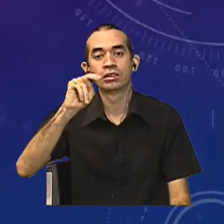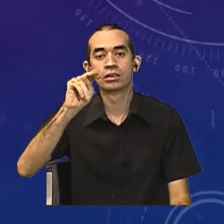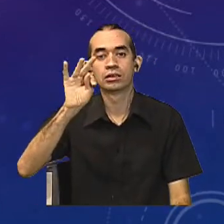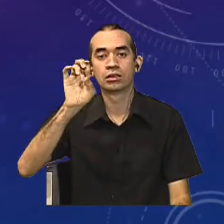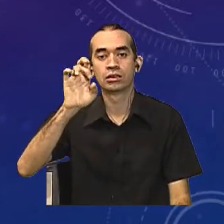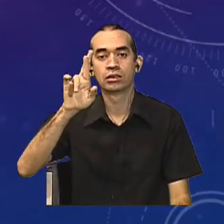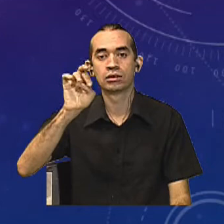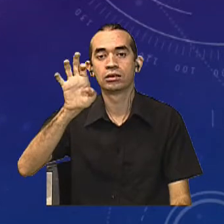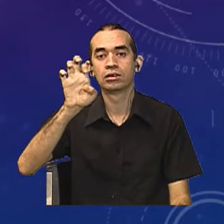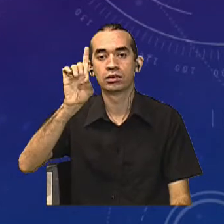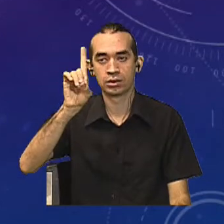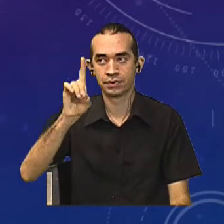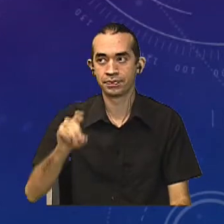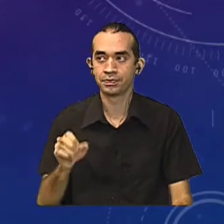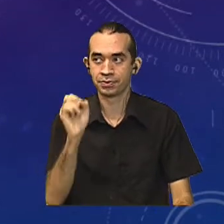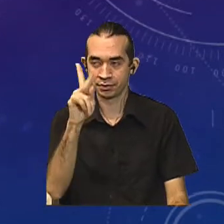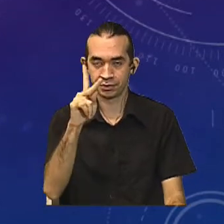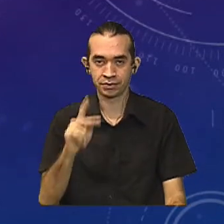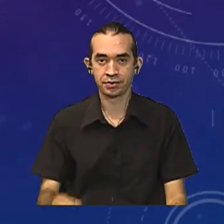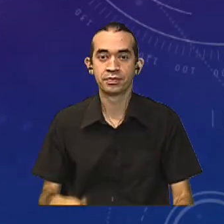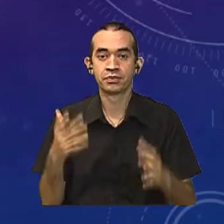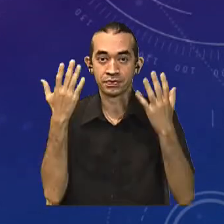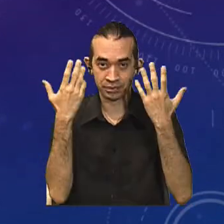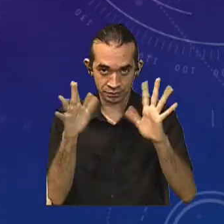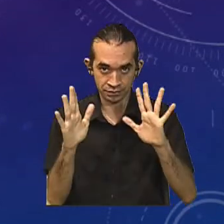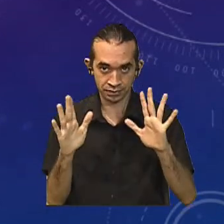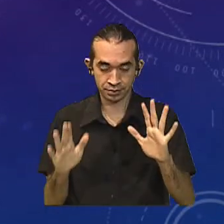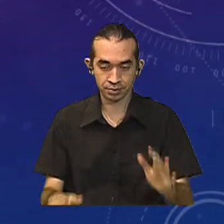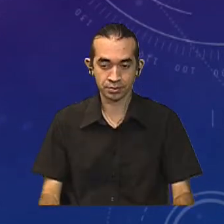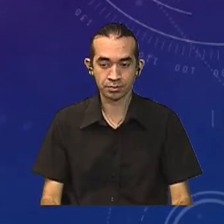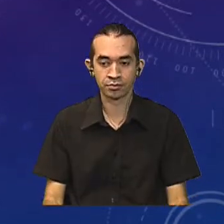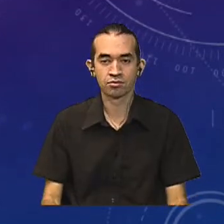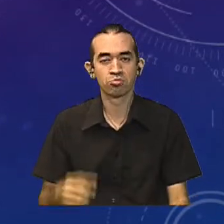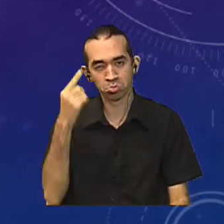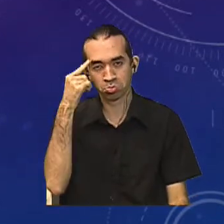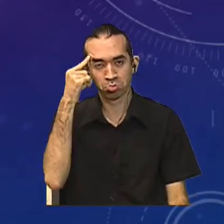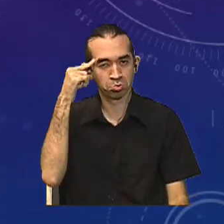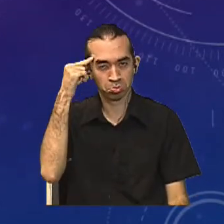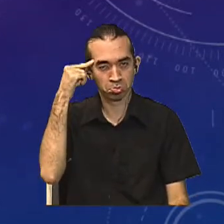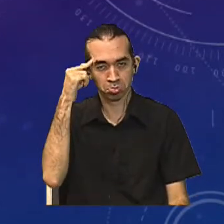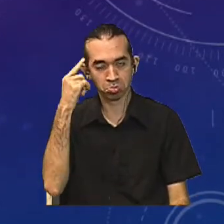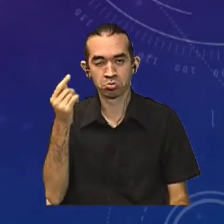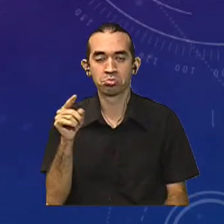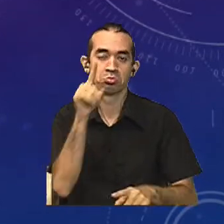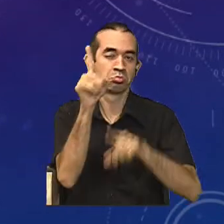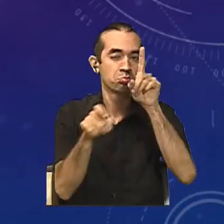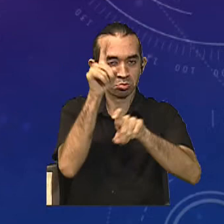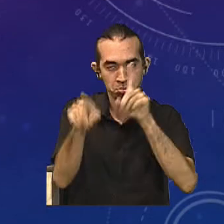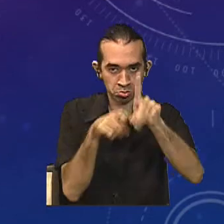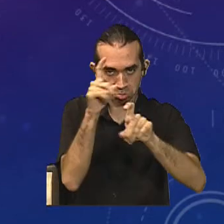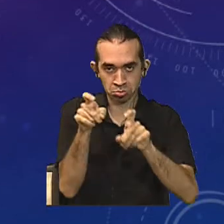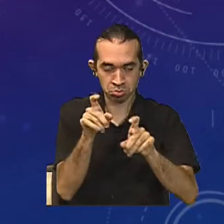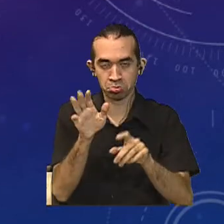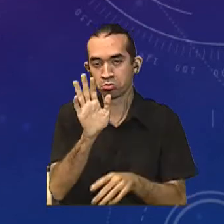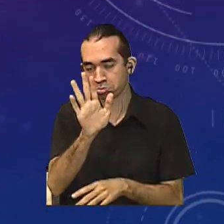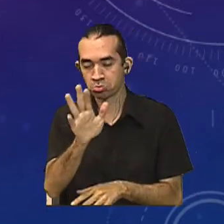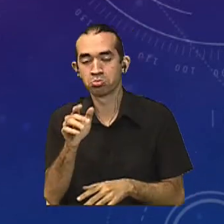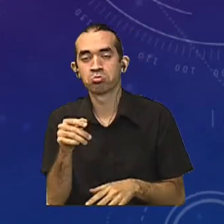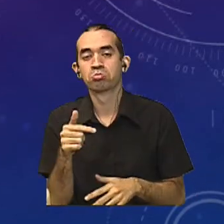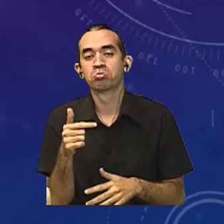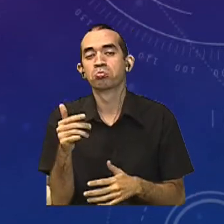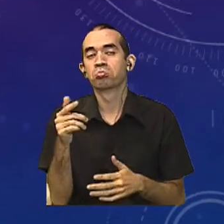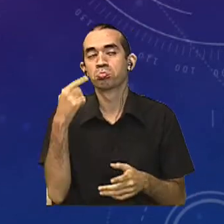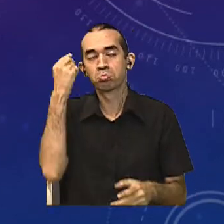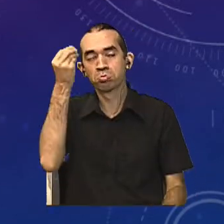self-centered. Okay, now think about the following questions and take